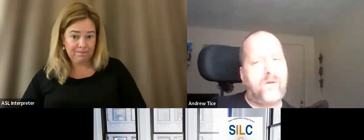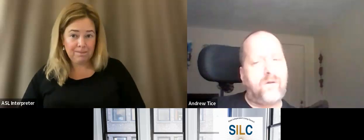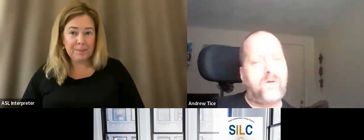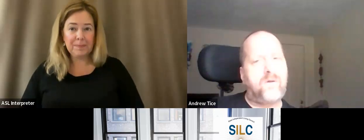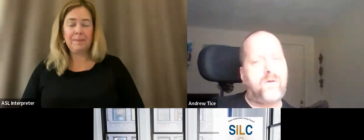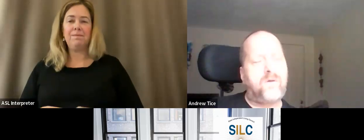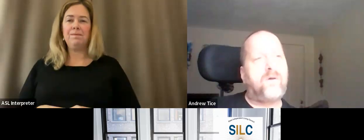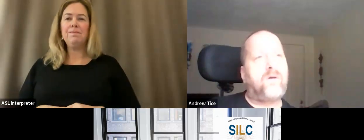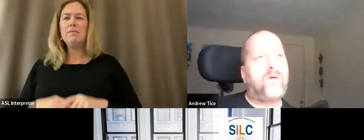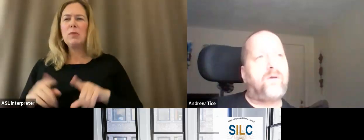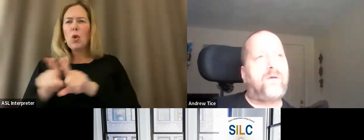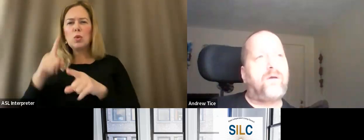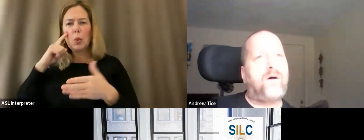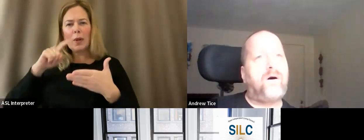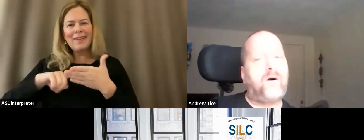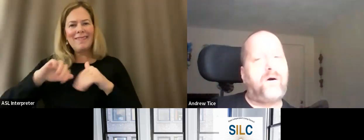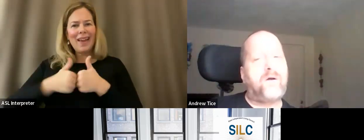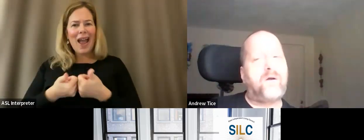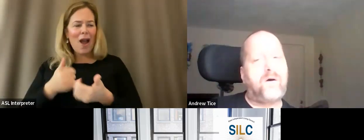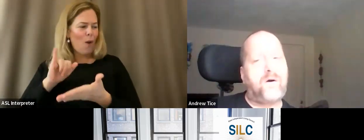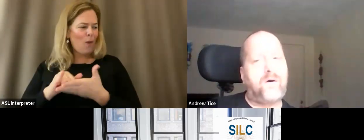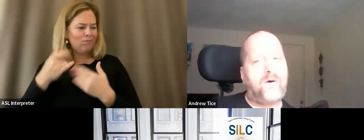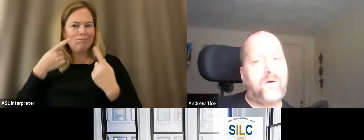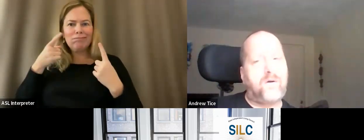progress is going to be measured and the timelines